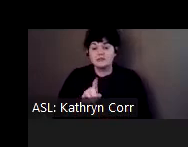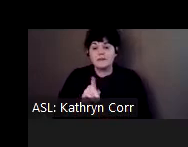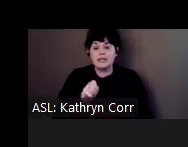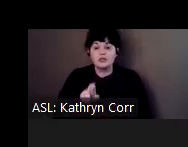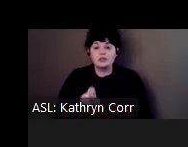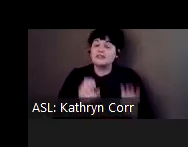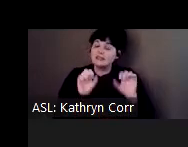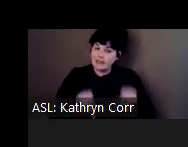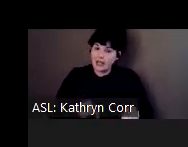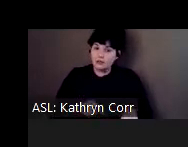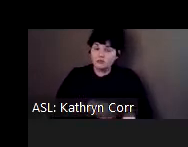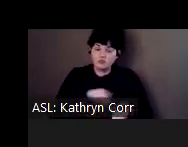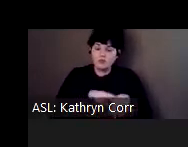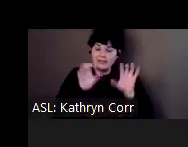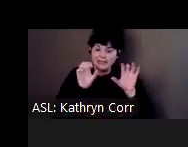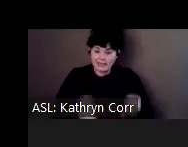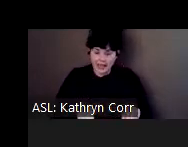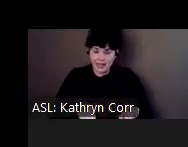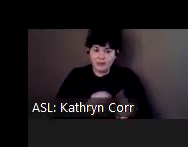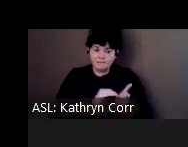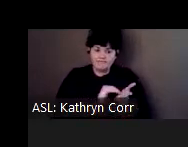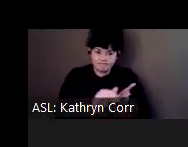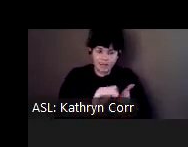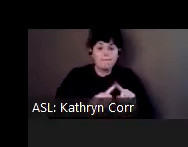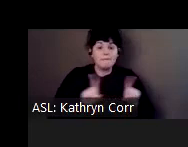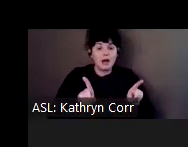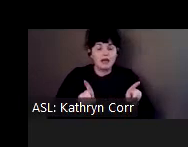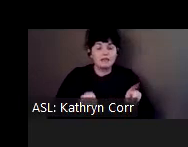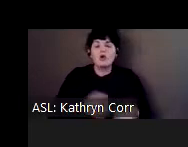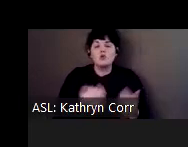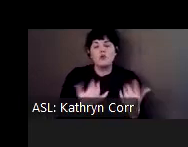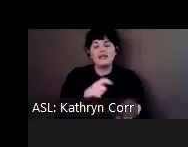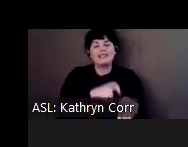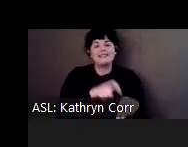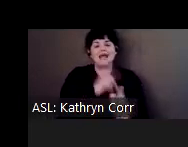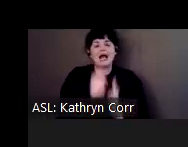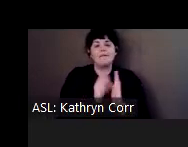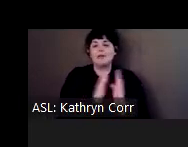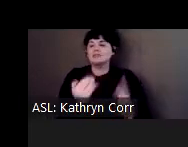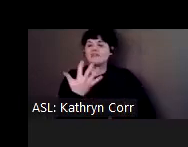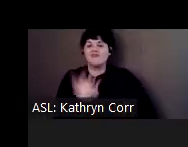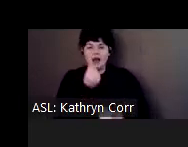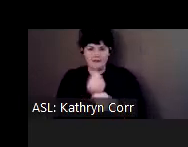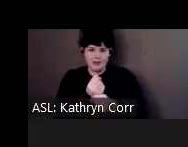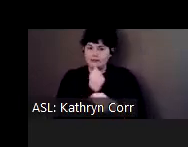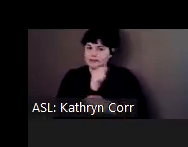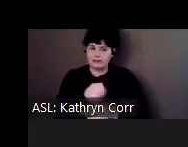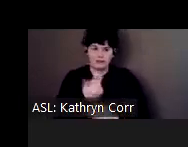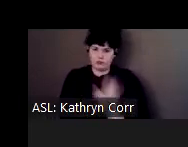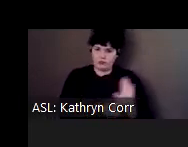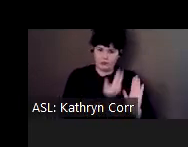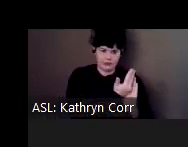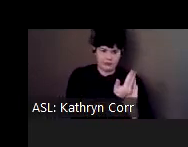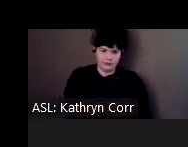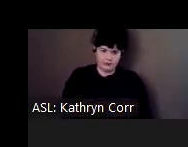circumstances, but a person has to wait 5 years from the end of the sentence rather than the 3 years with a regular